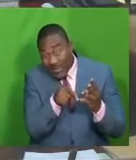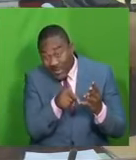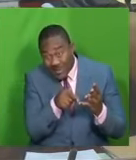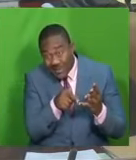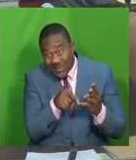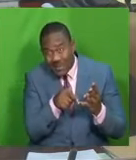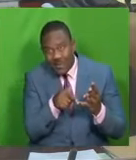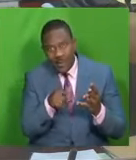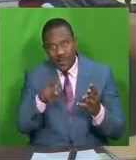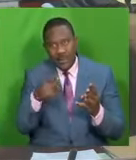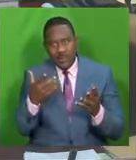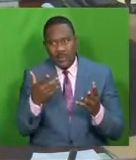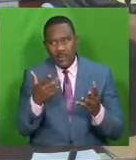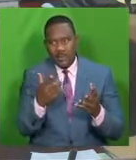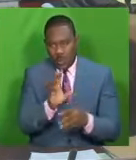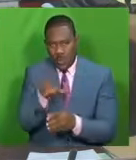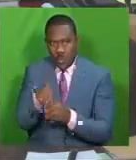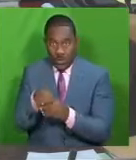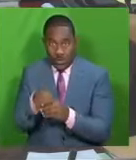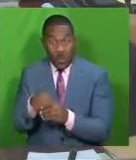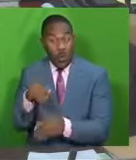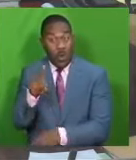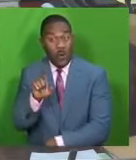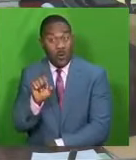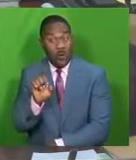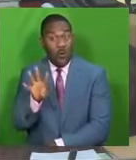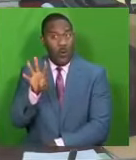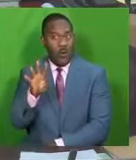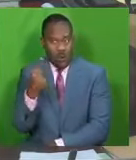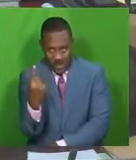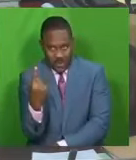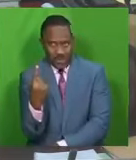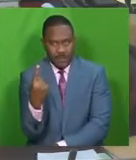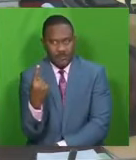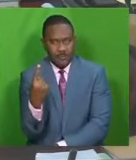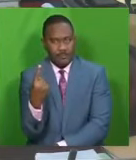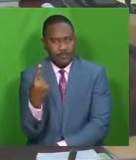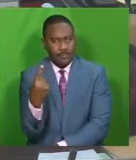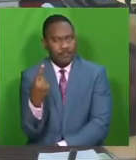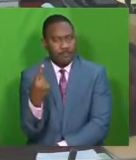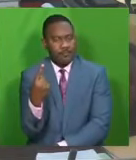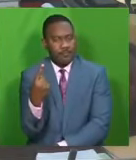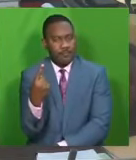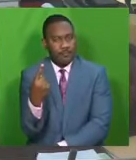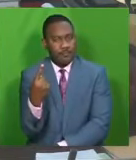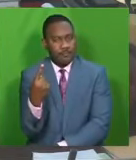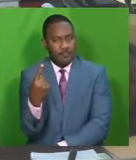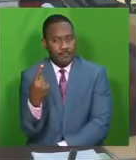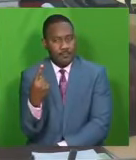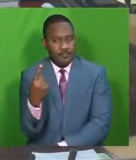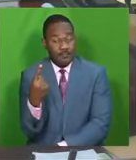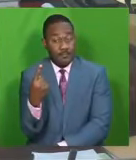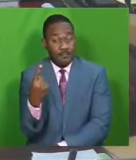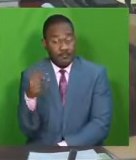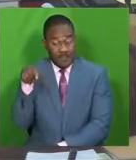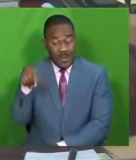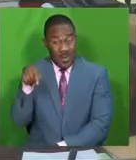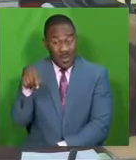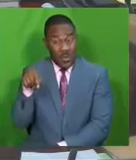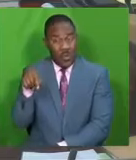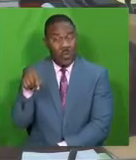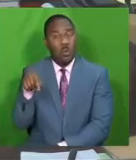into Article 104.1 for it to make sense. Because Article